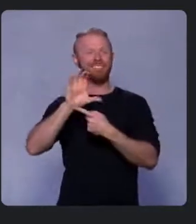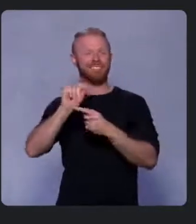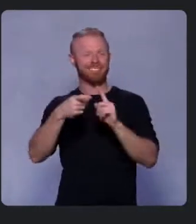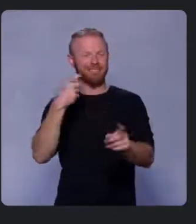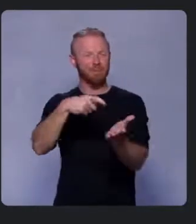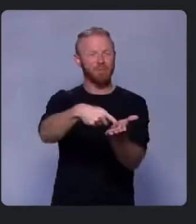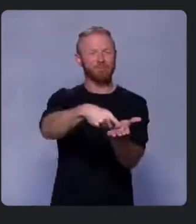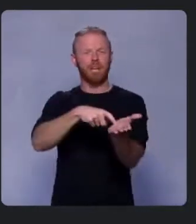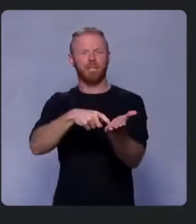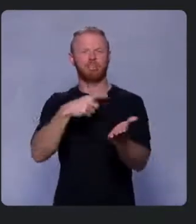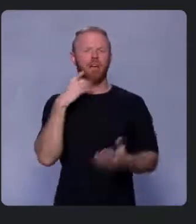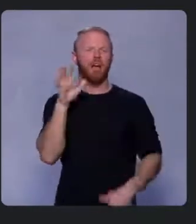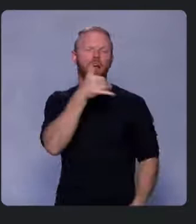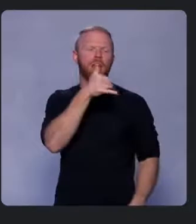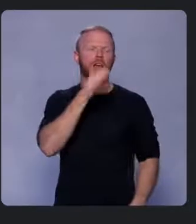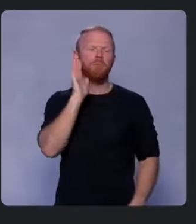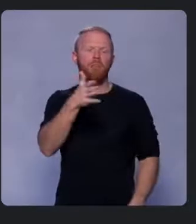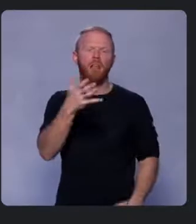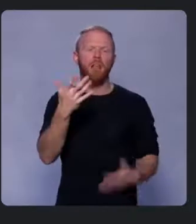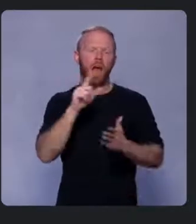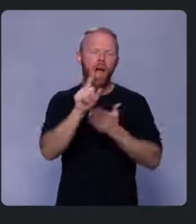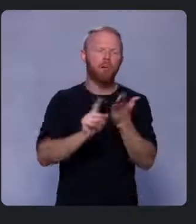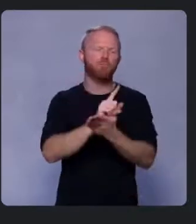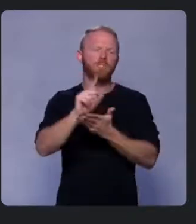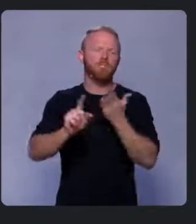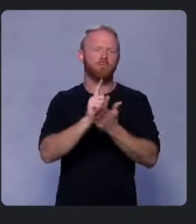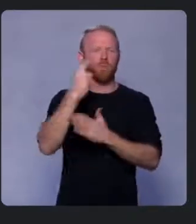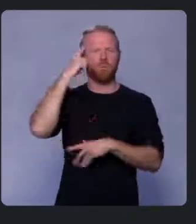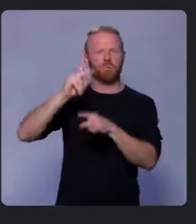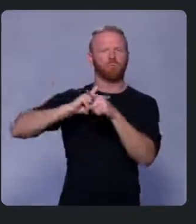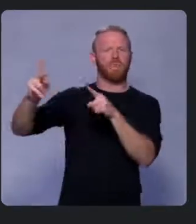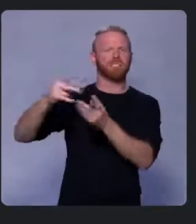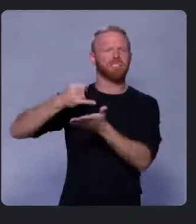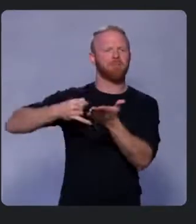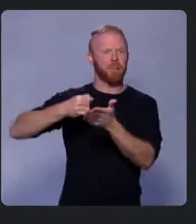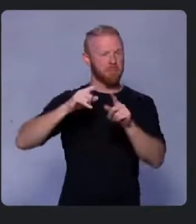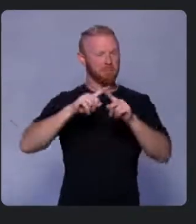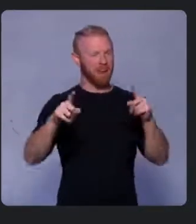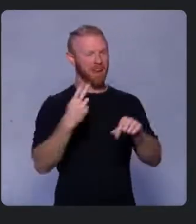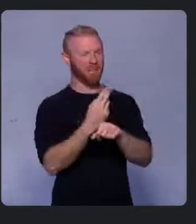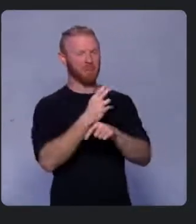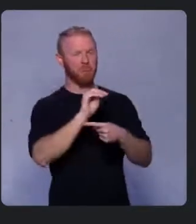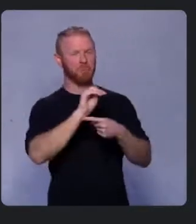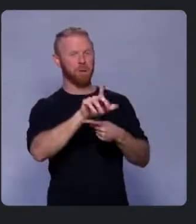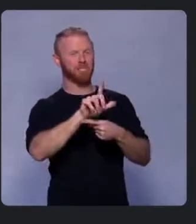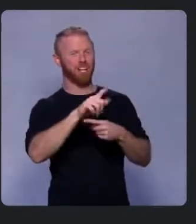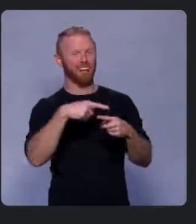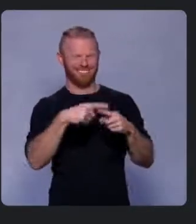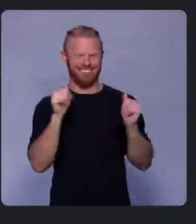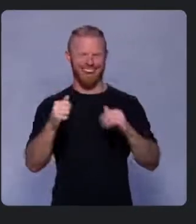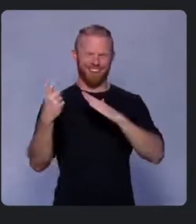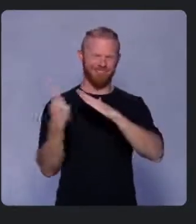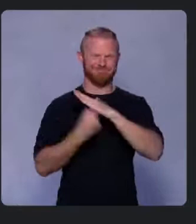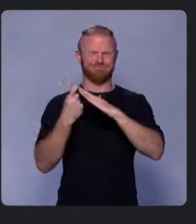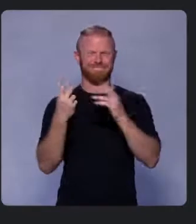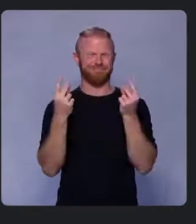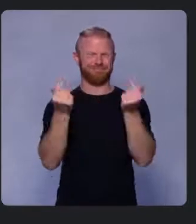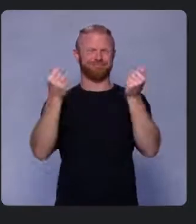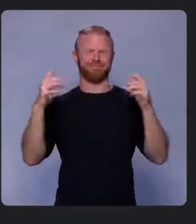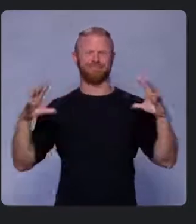professional animators hours, but by applying machine learning, we can automatically bring this experience right to your gallery.